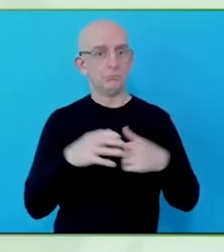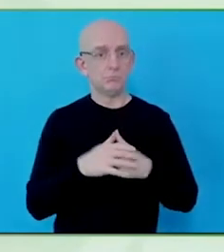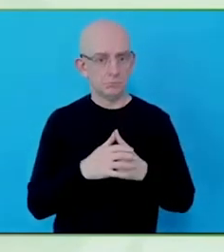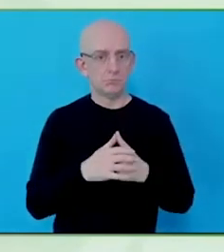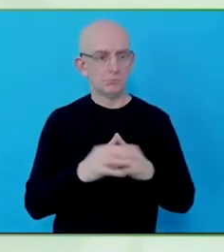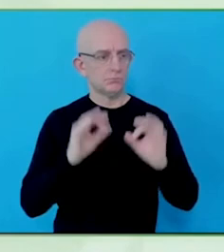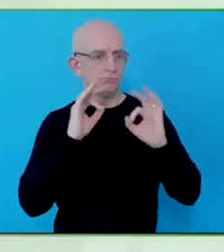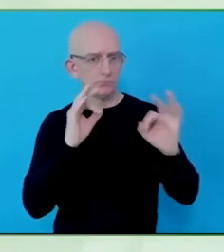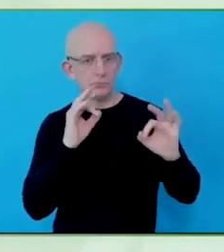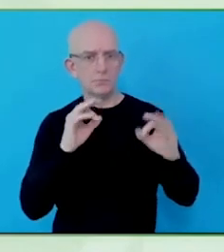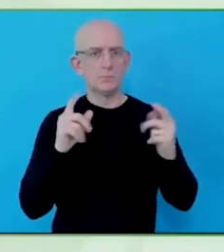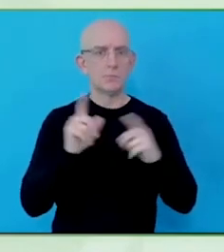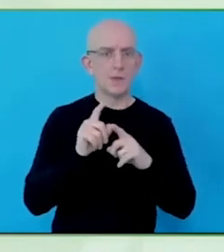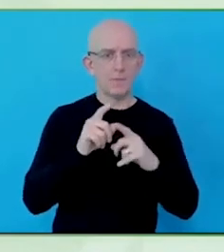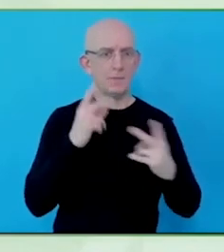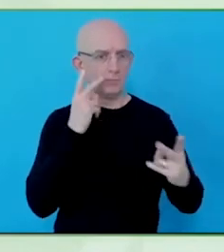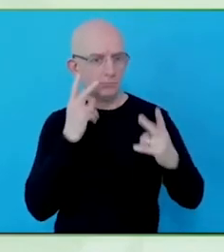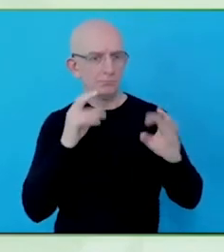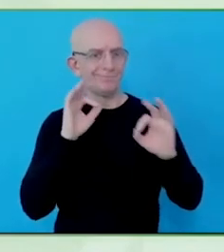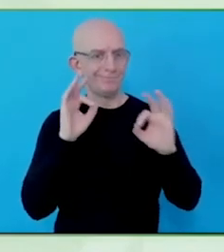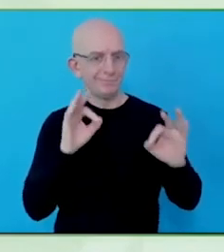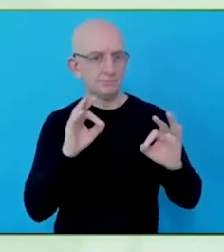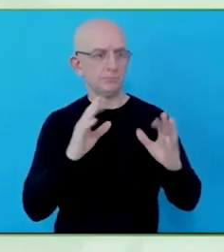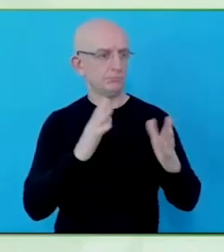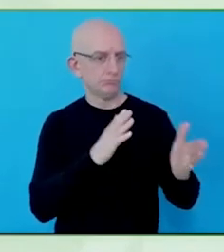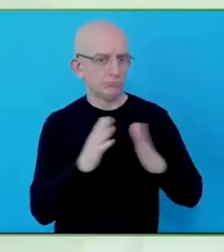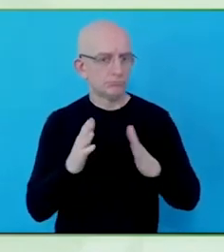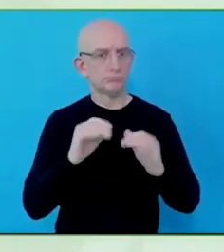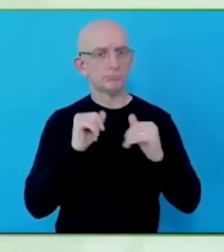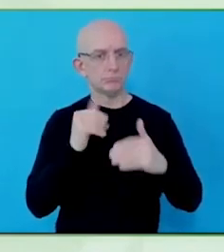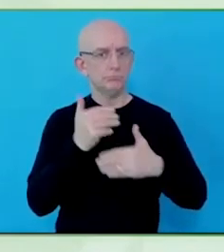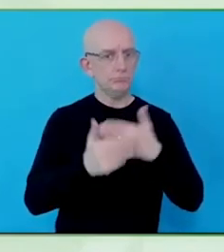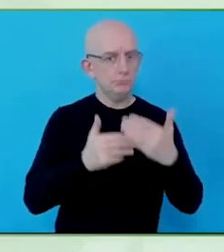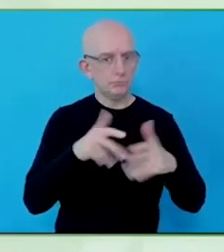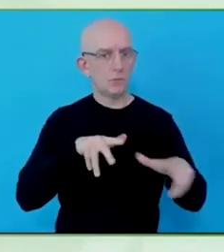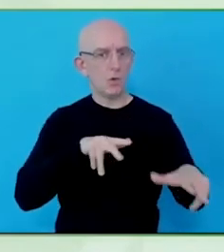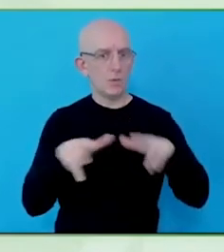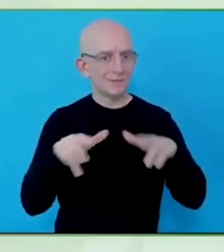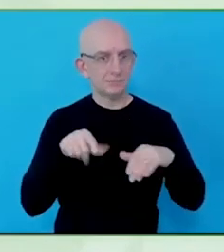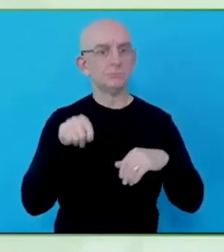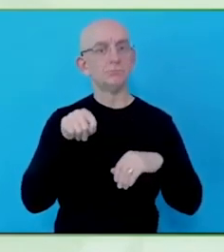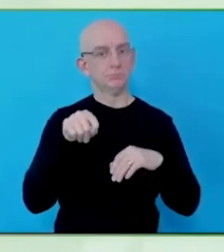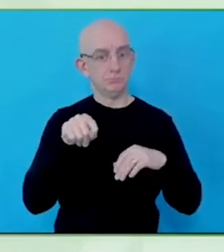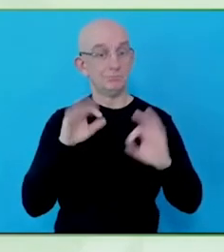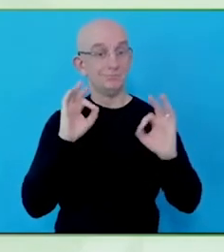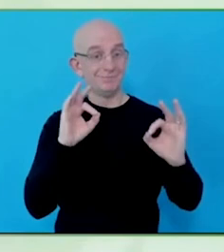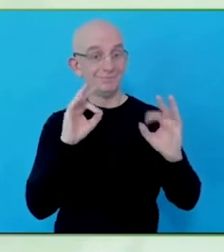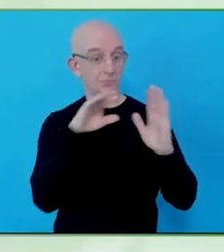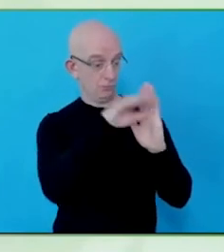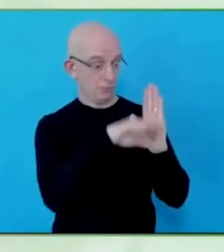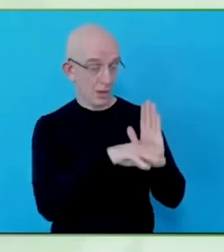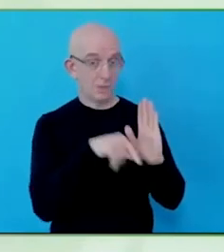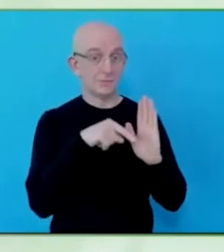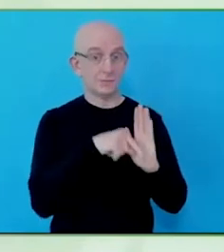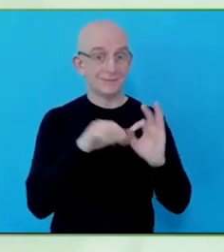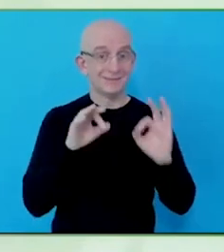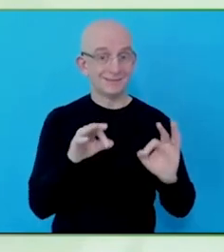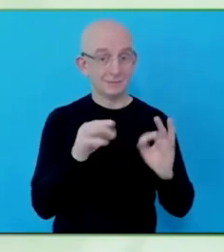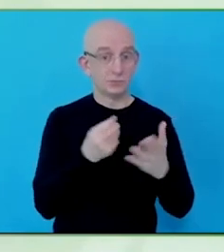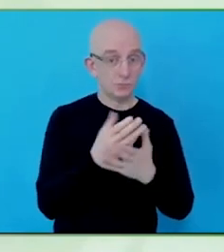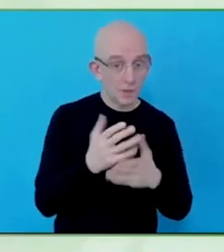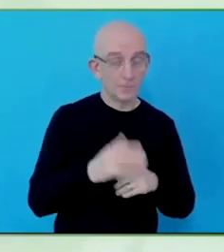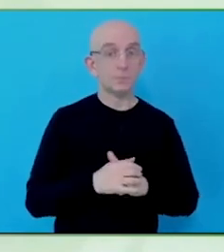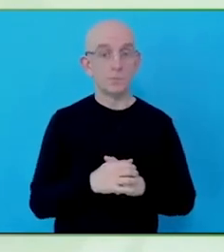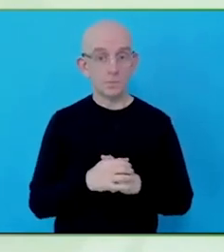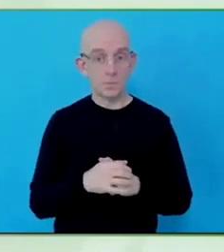right people and the right tools. ICT accessibility, and particularly web accessibility, extends a